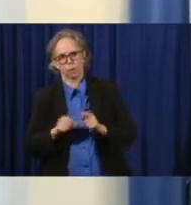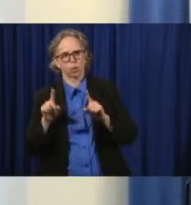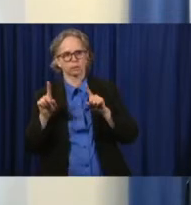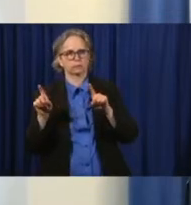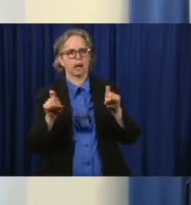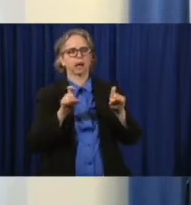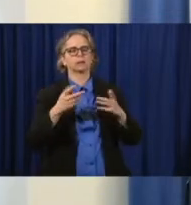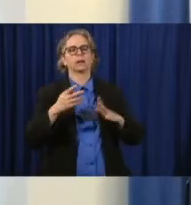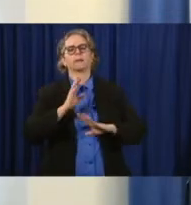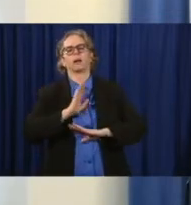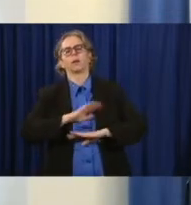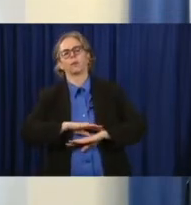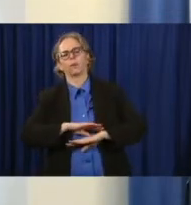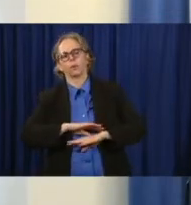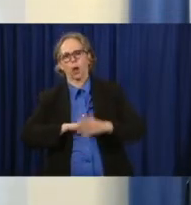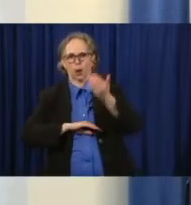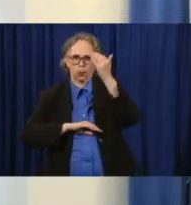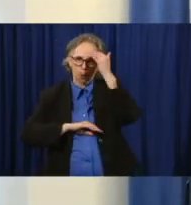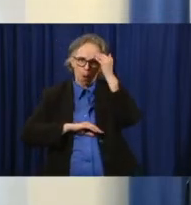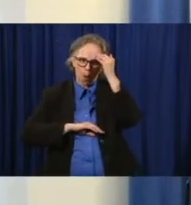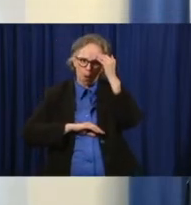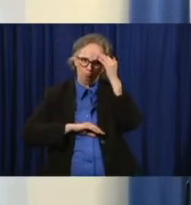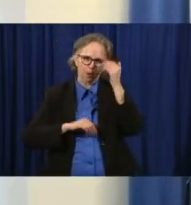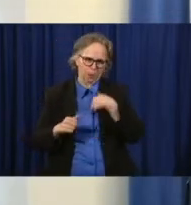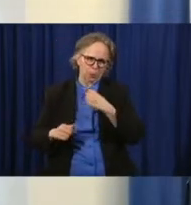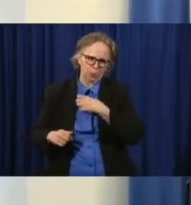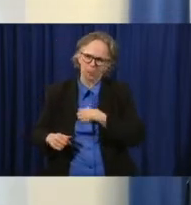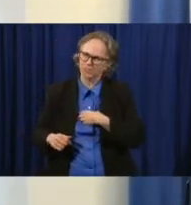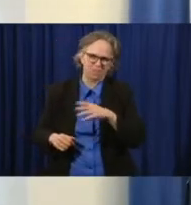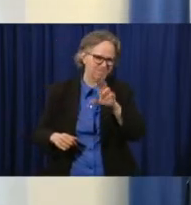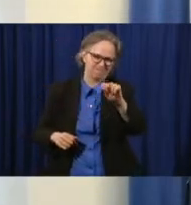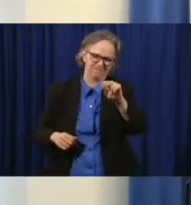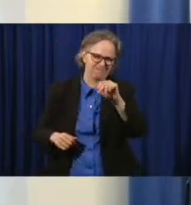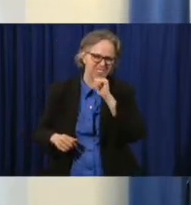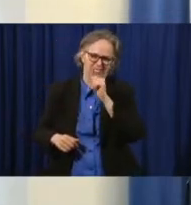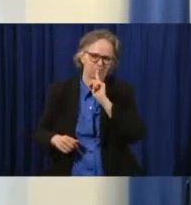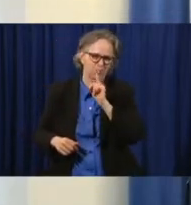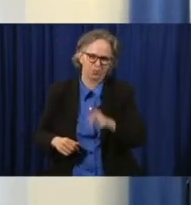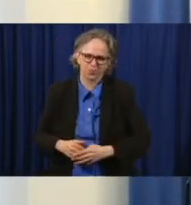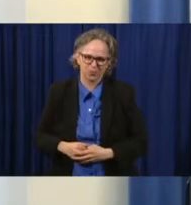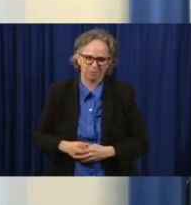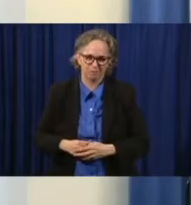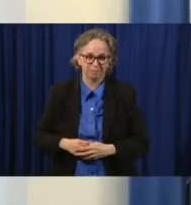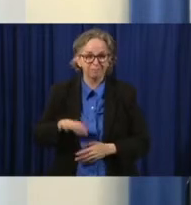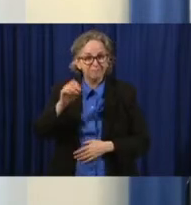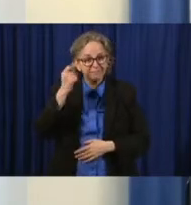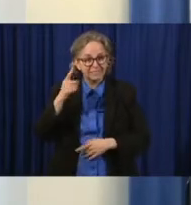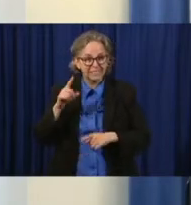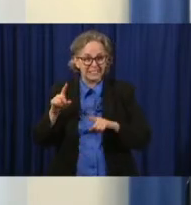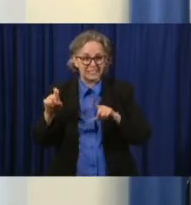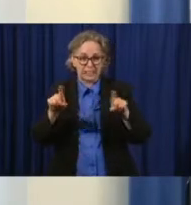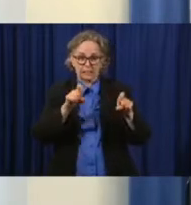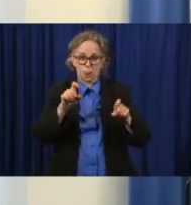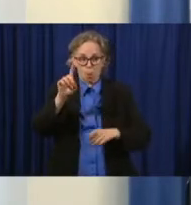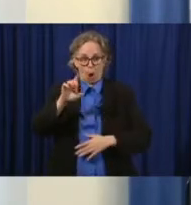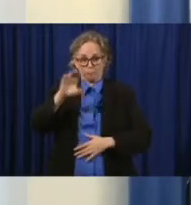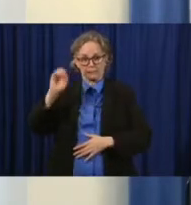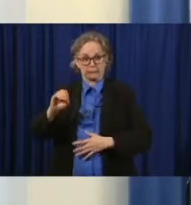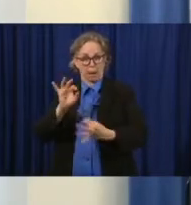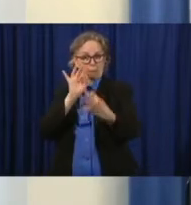but it just doesn't work that way. Not all the testing is 100% accurate as well. So it's just been a